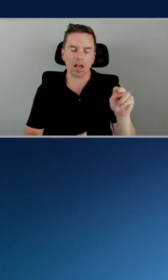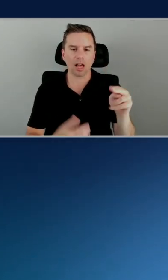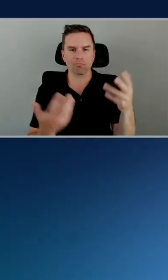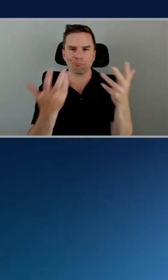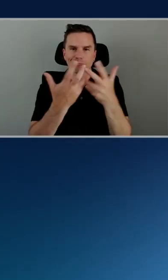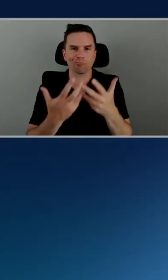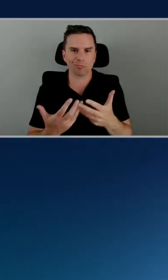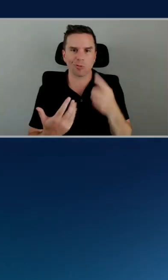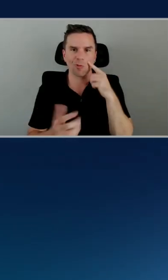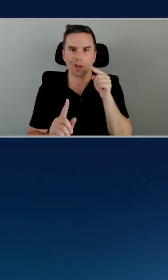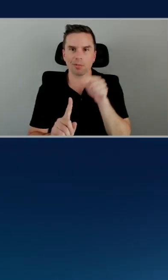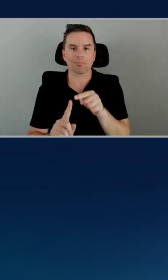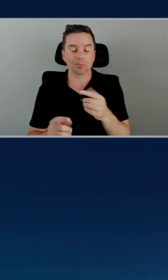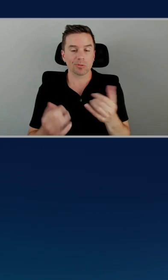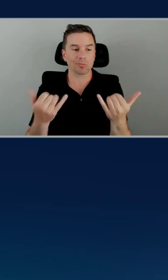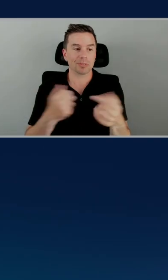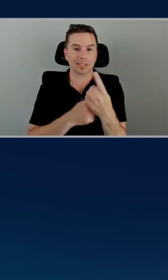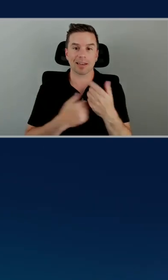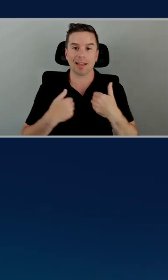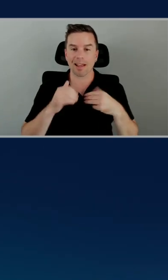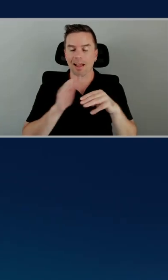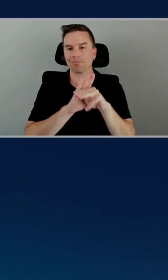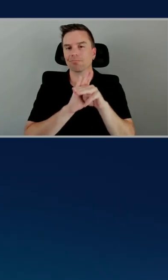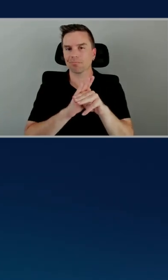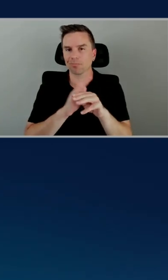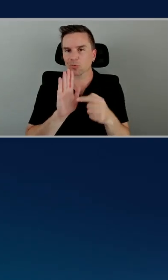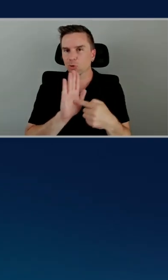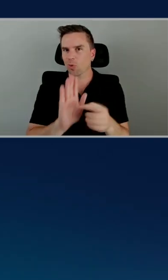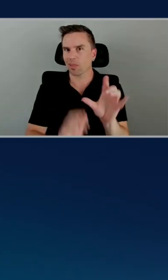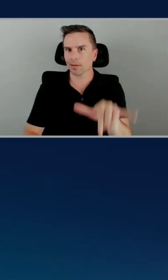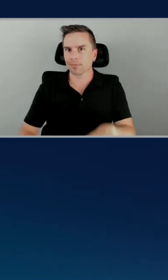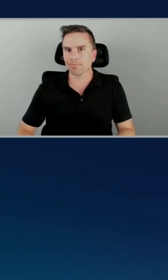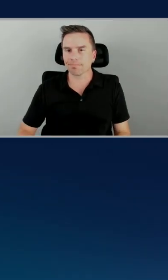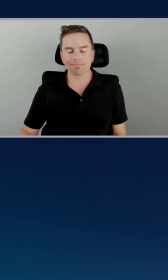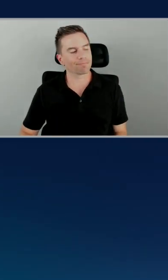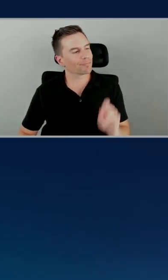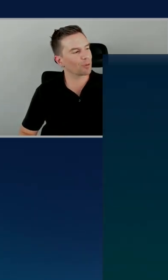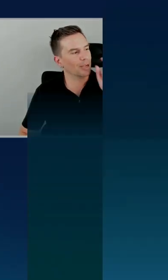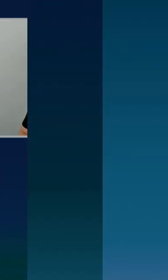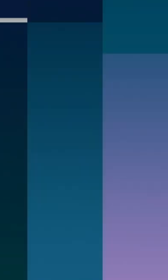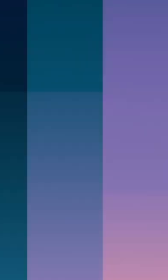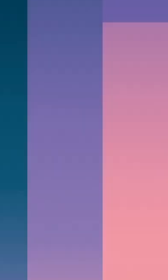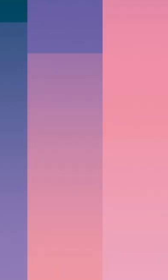of using one of those 8 billion parameter models. Okay. Let's take a look.